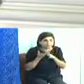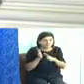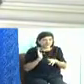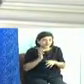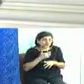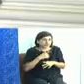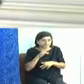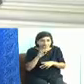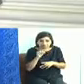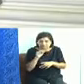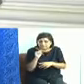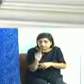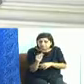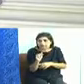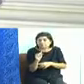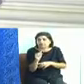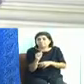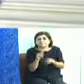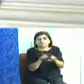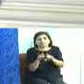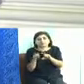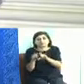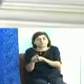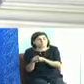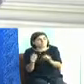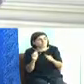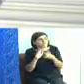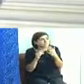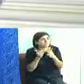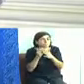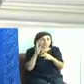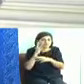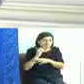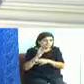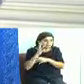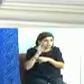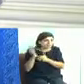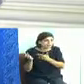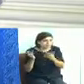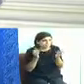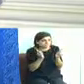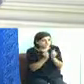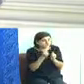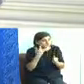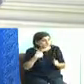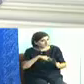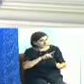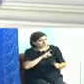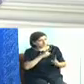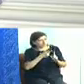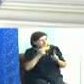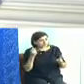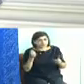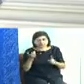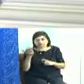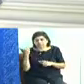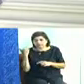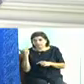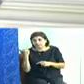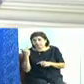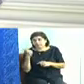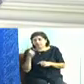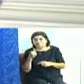DNA, and also of all the experience that we carry with us from our past. And